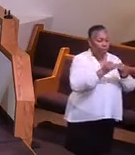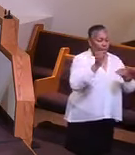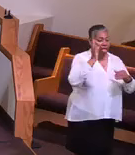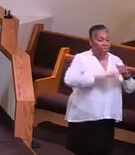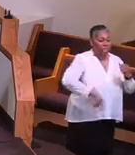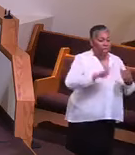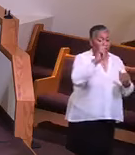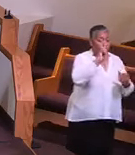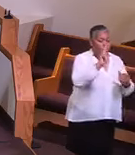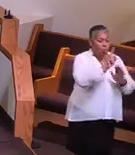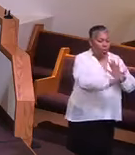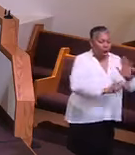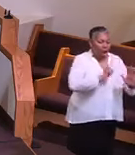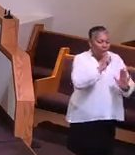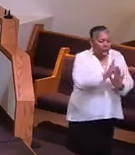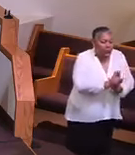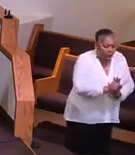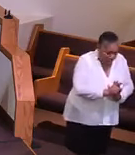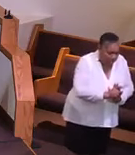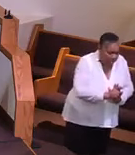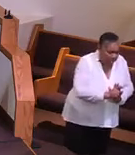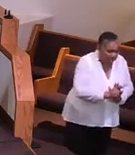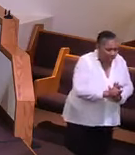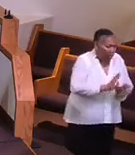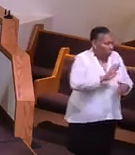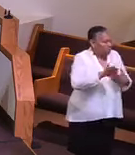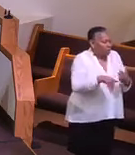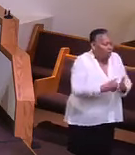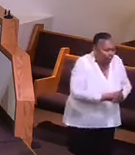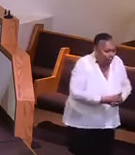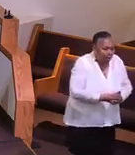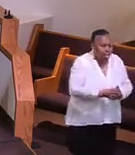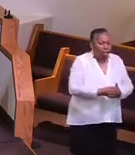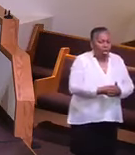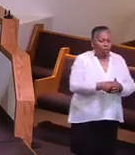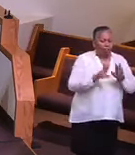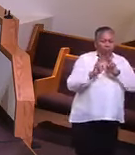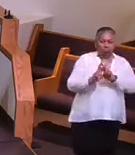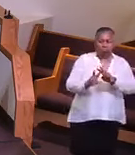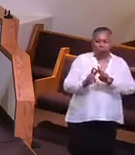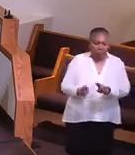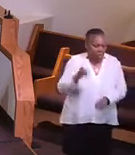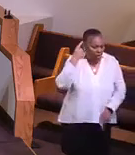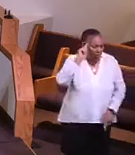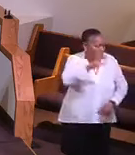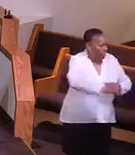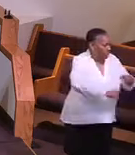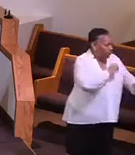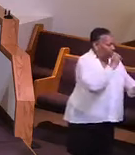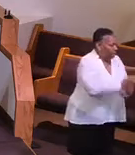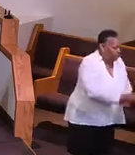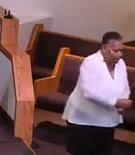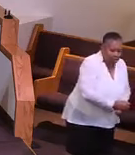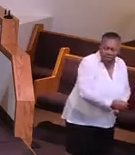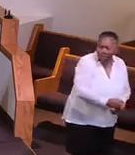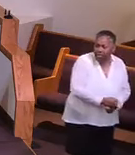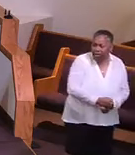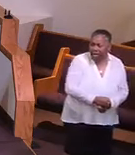Amen. I take it that was all the eulogies for years. Amen. Amen. Let me be more.